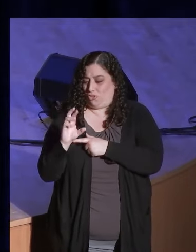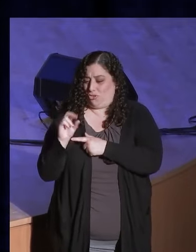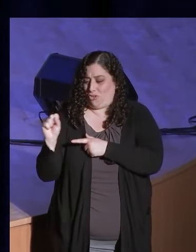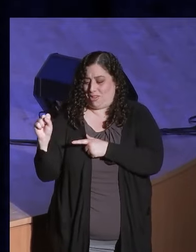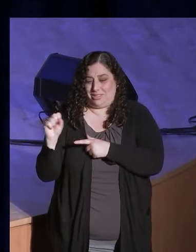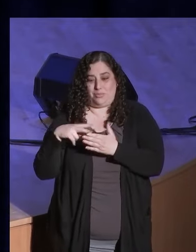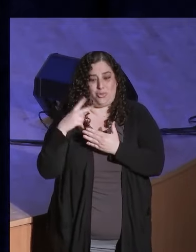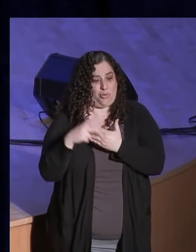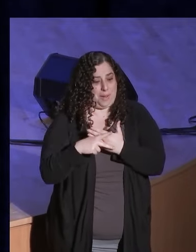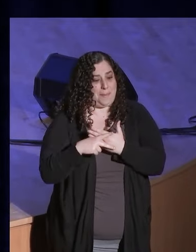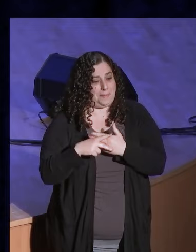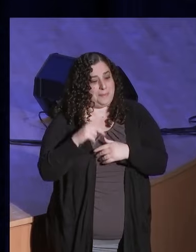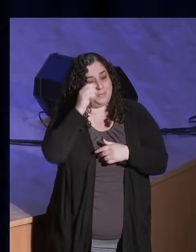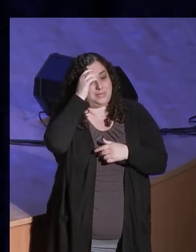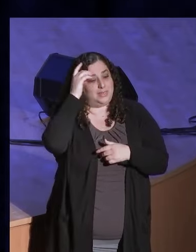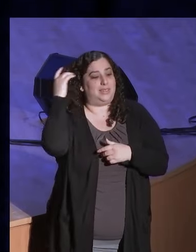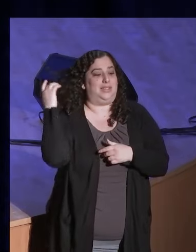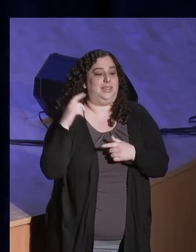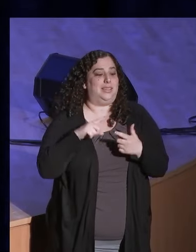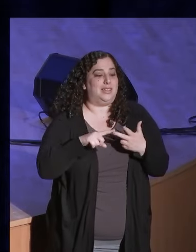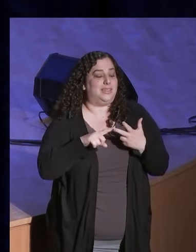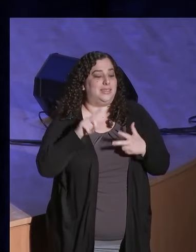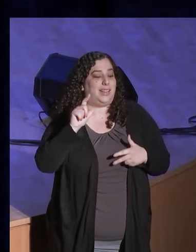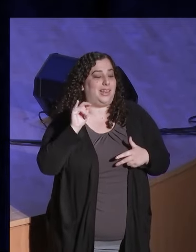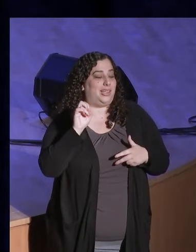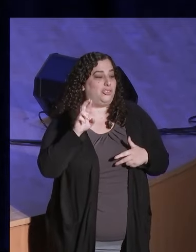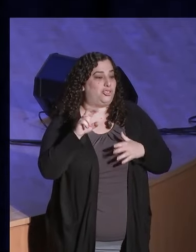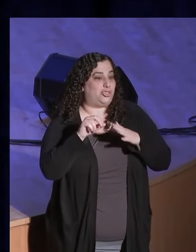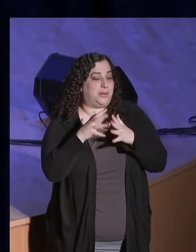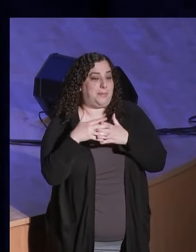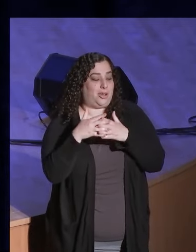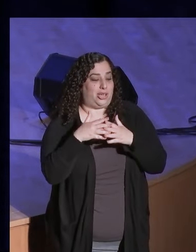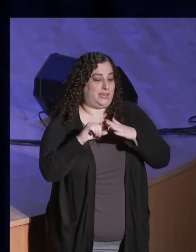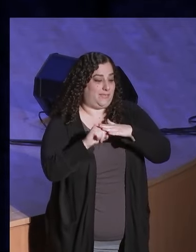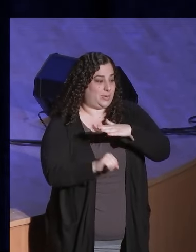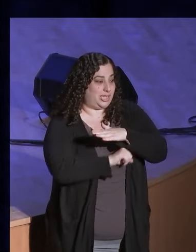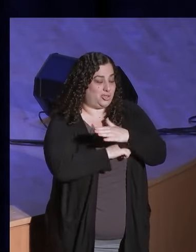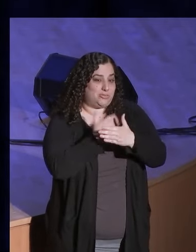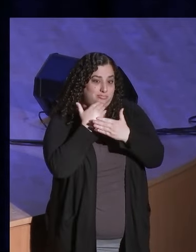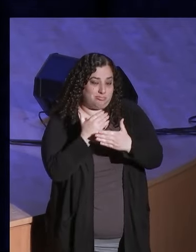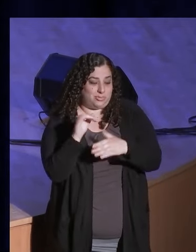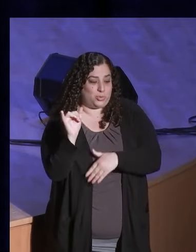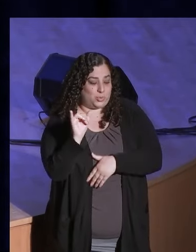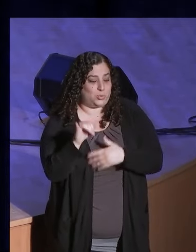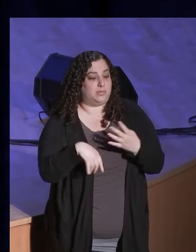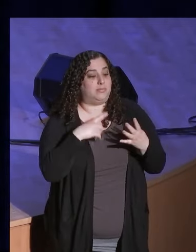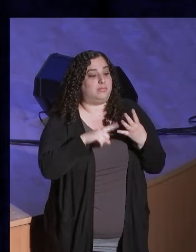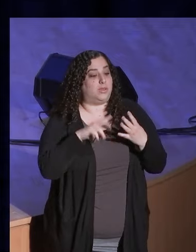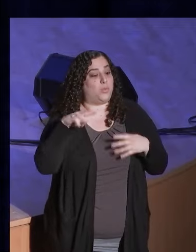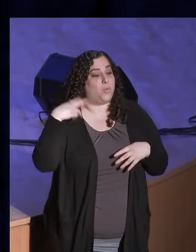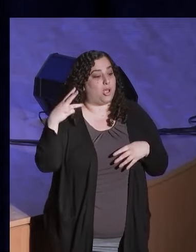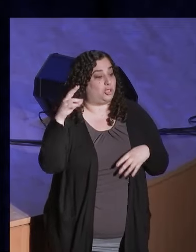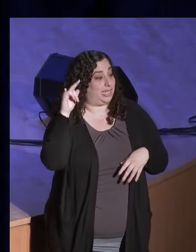Embassy of Chile, Canada, and Mexico for supporting participant travel. The Washington Airport